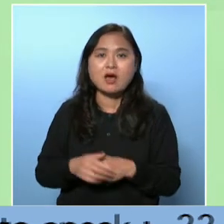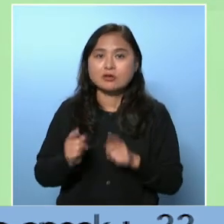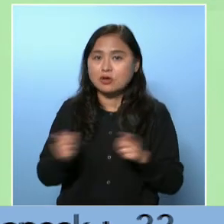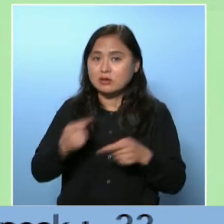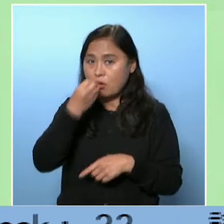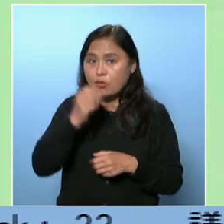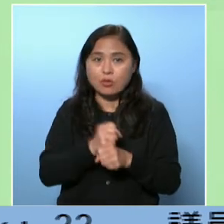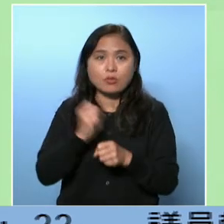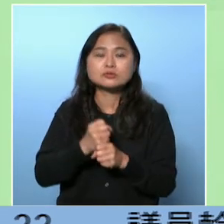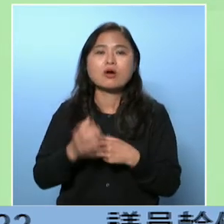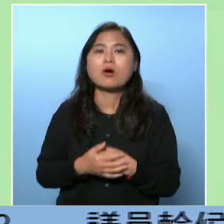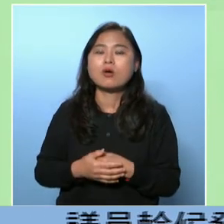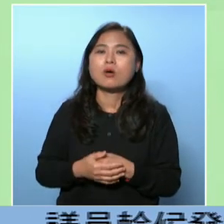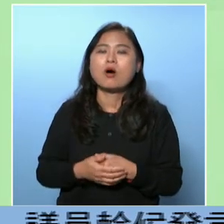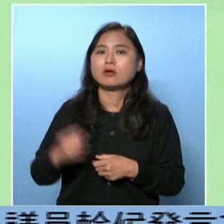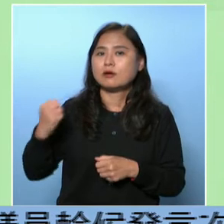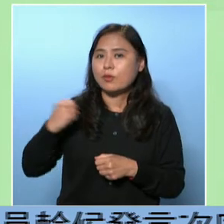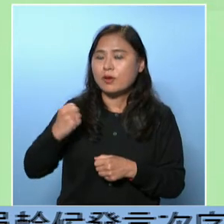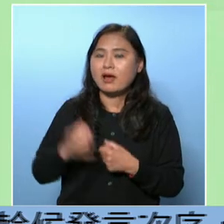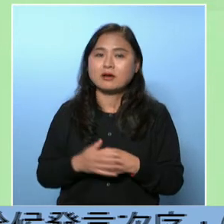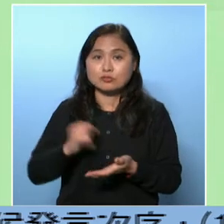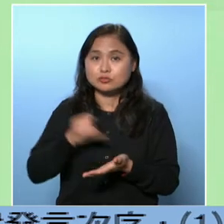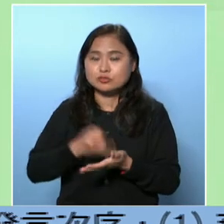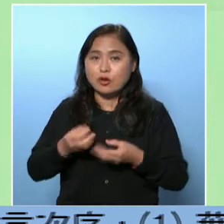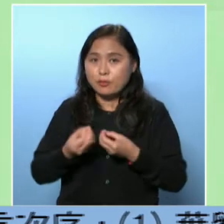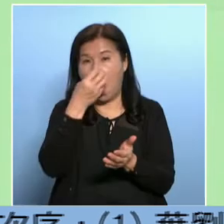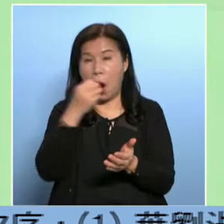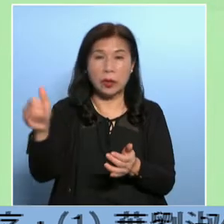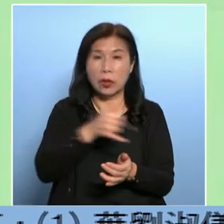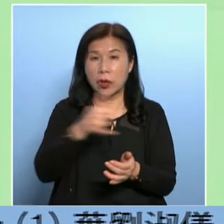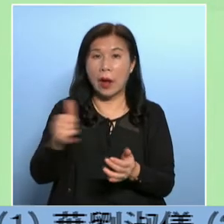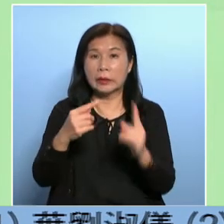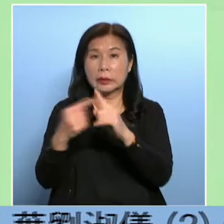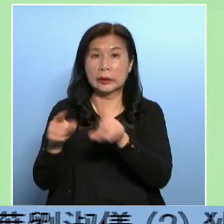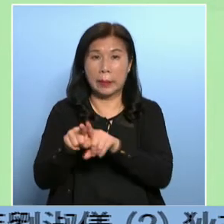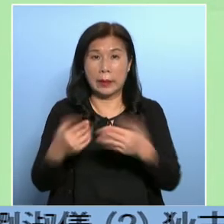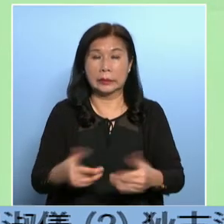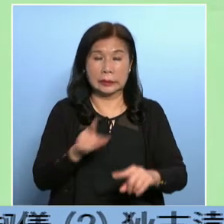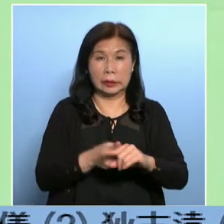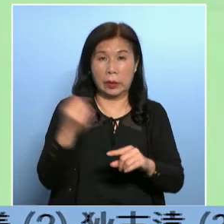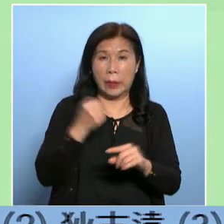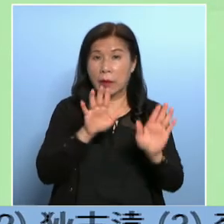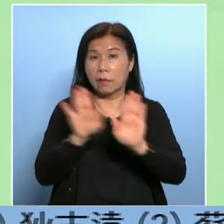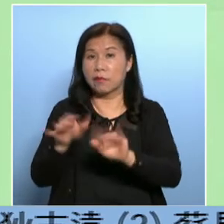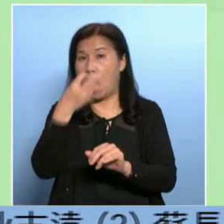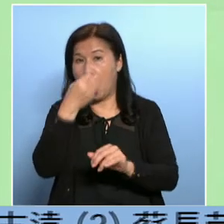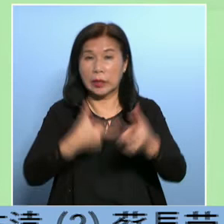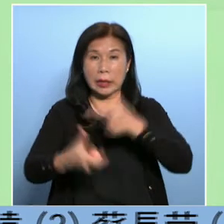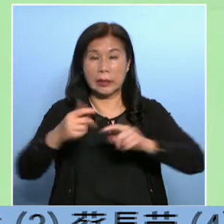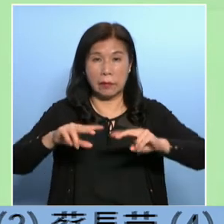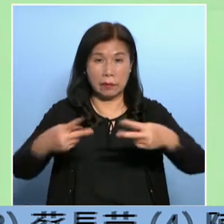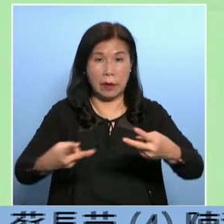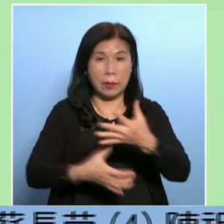granted to people who come from the north, from the mainland, who are working here and paying